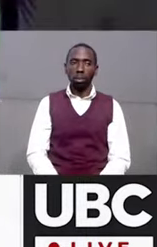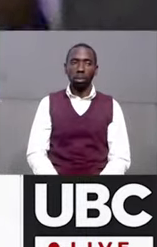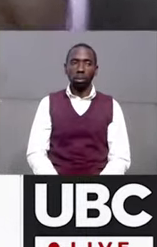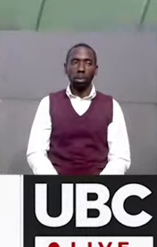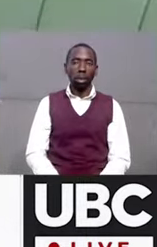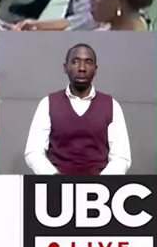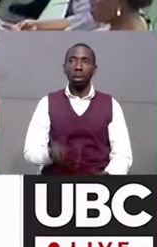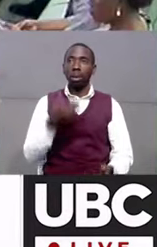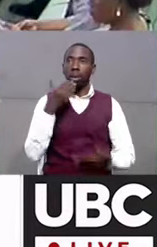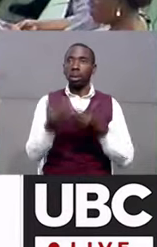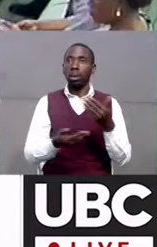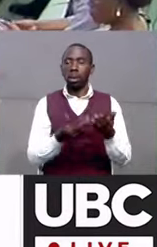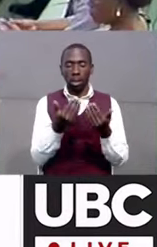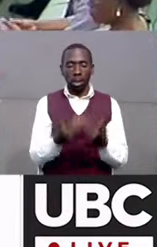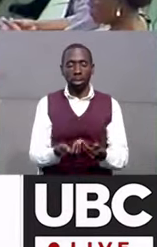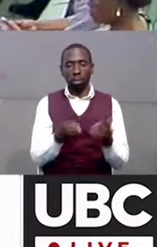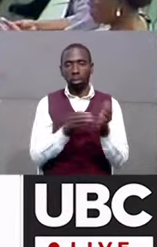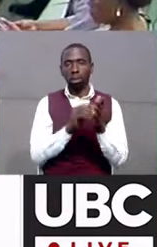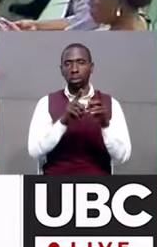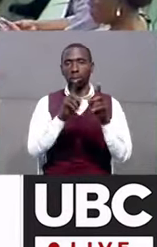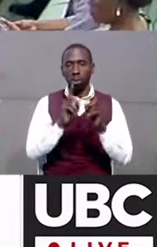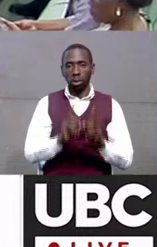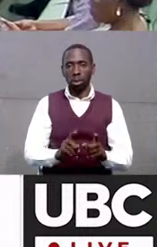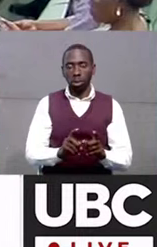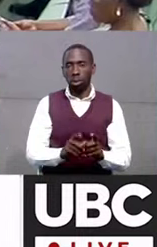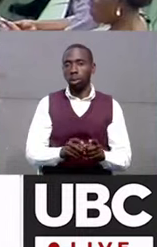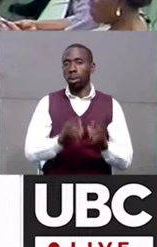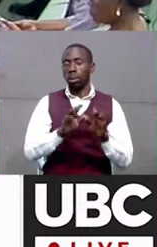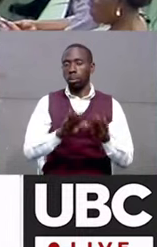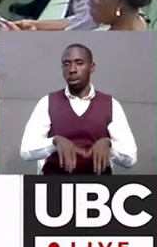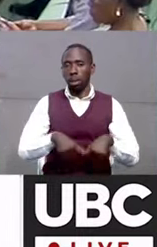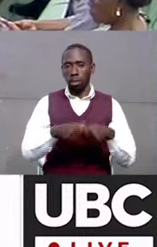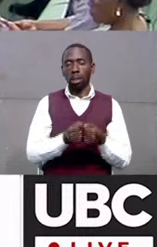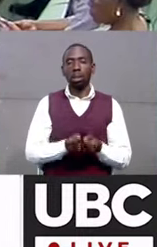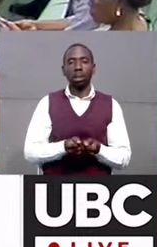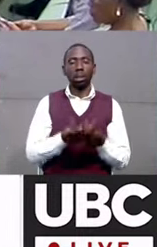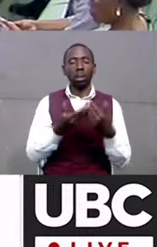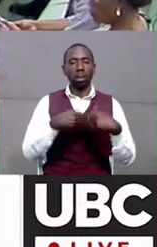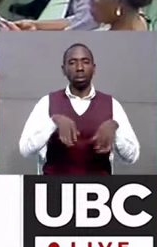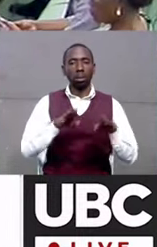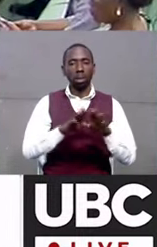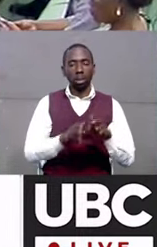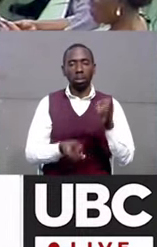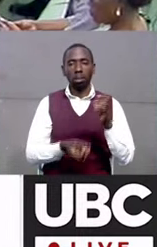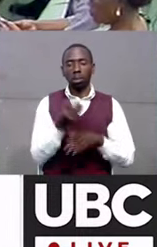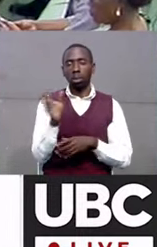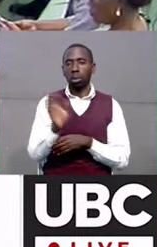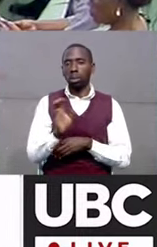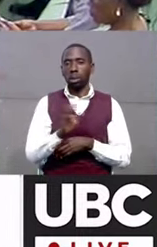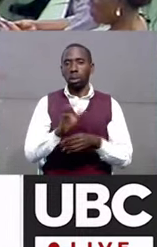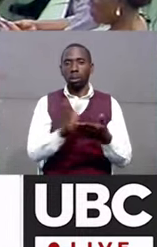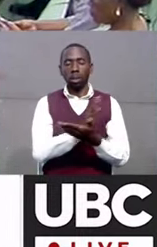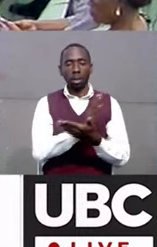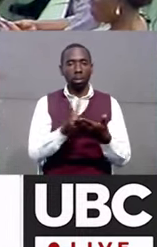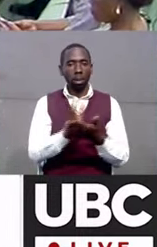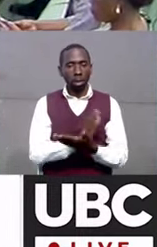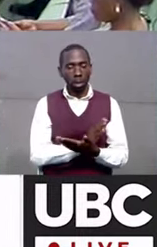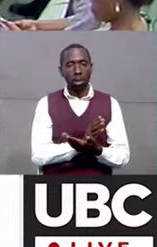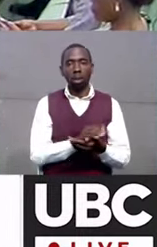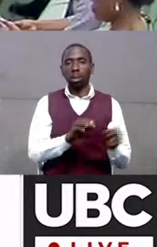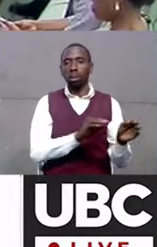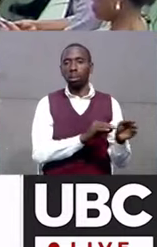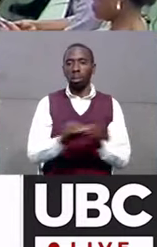Thank you. I now put a question that the House resolves itself into a committee of supply to move